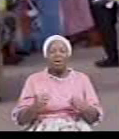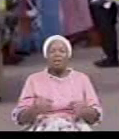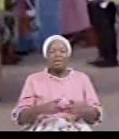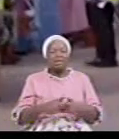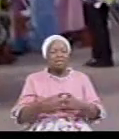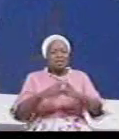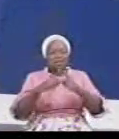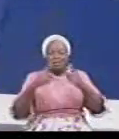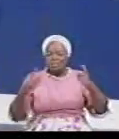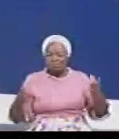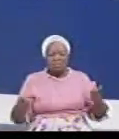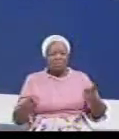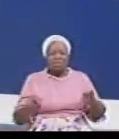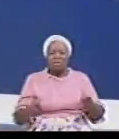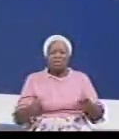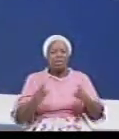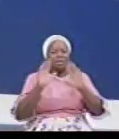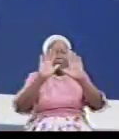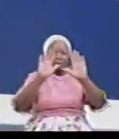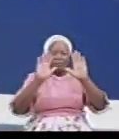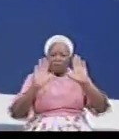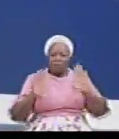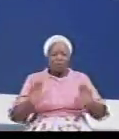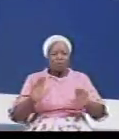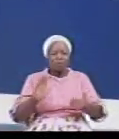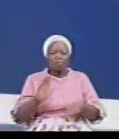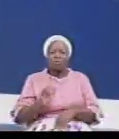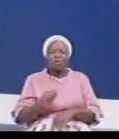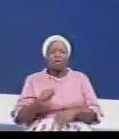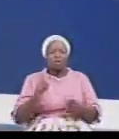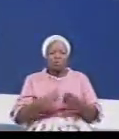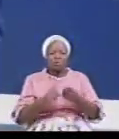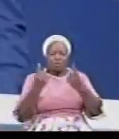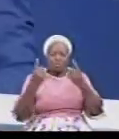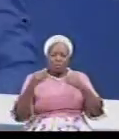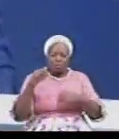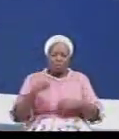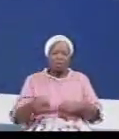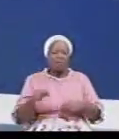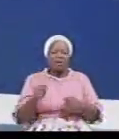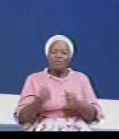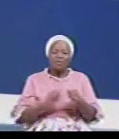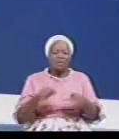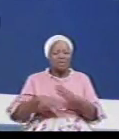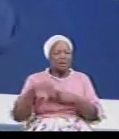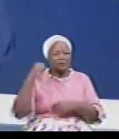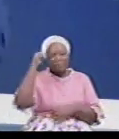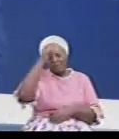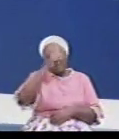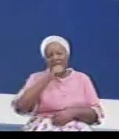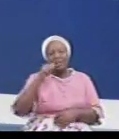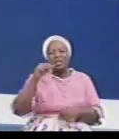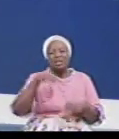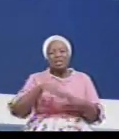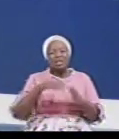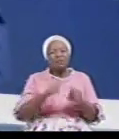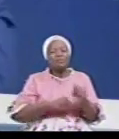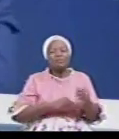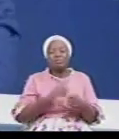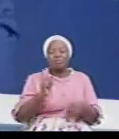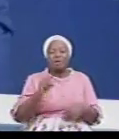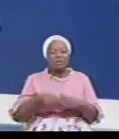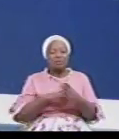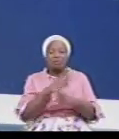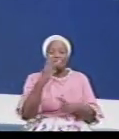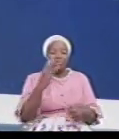Unprecedented conversions. All over Africa. All over the world. Unprecedented conversions.